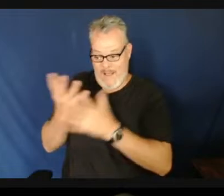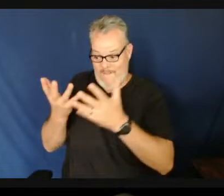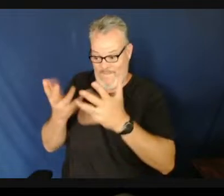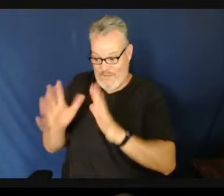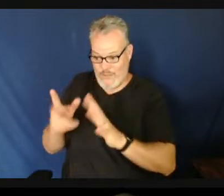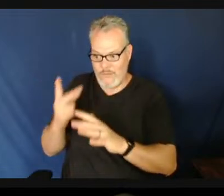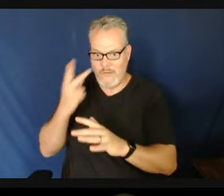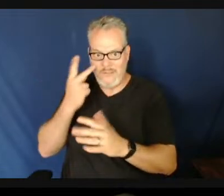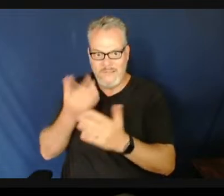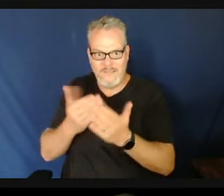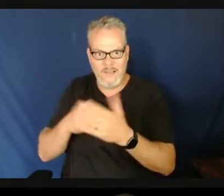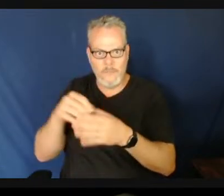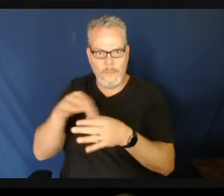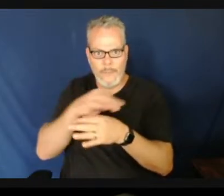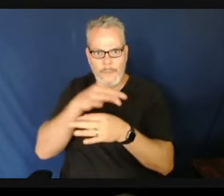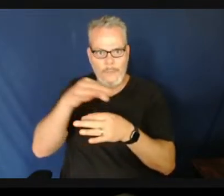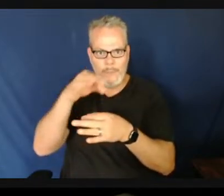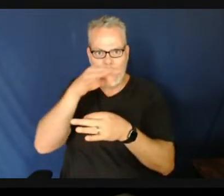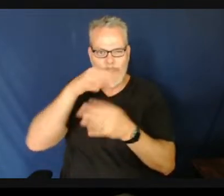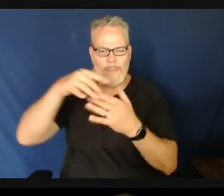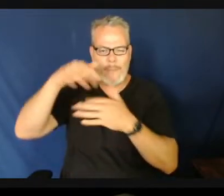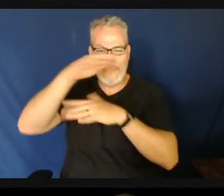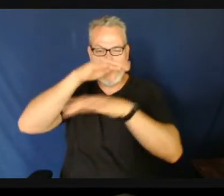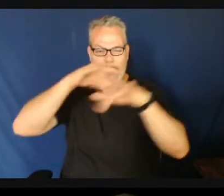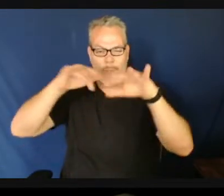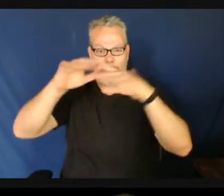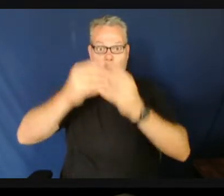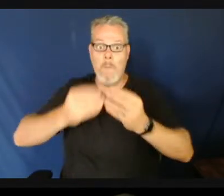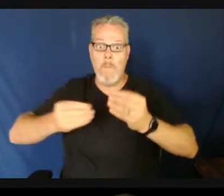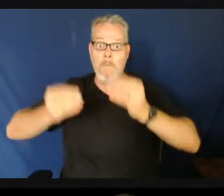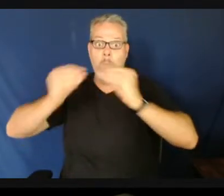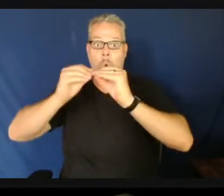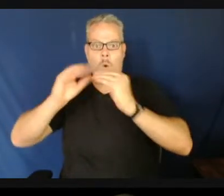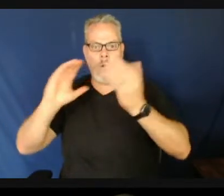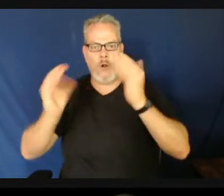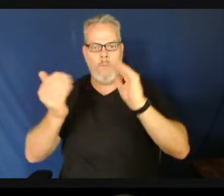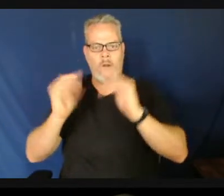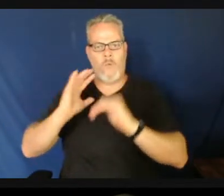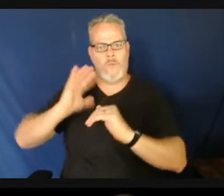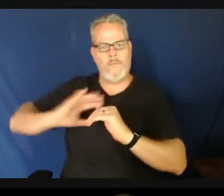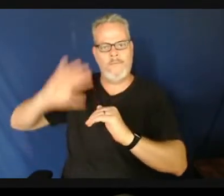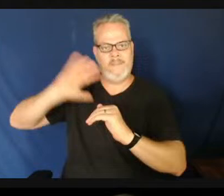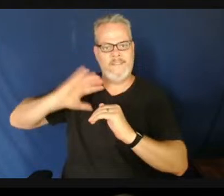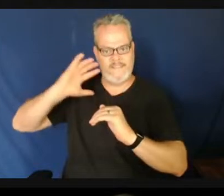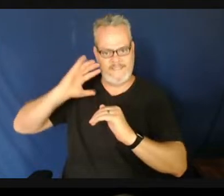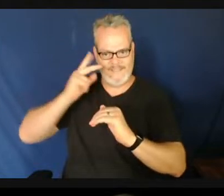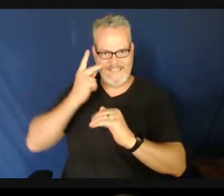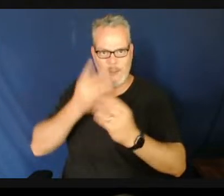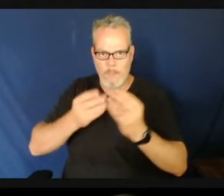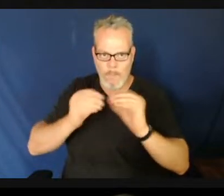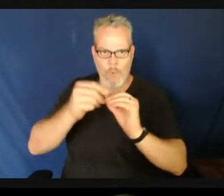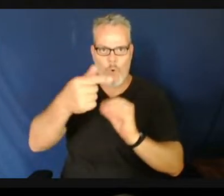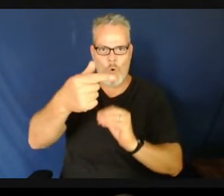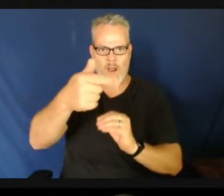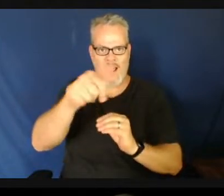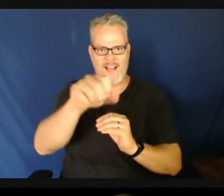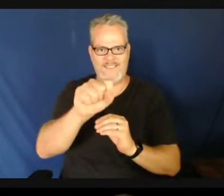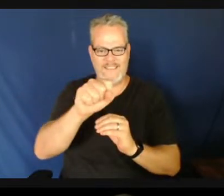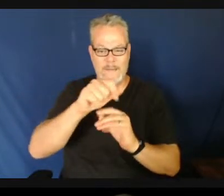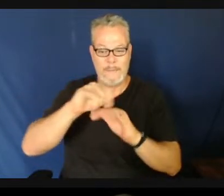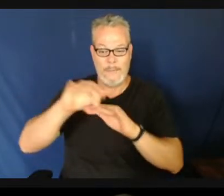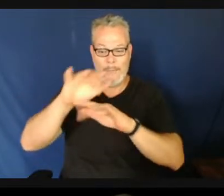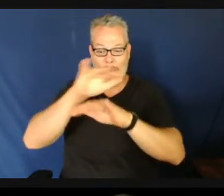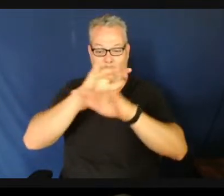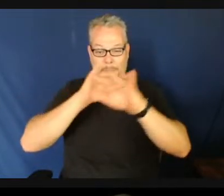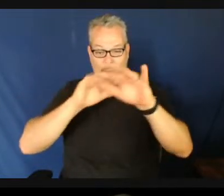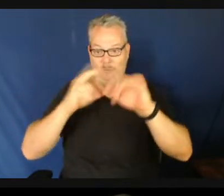more so than we're used to seeing in the previous inter-episode pauses. You can see that at times it's blowing off from right to the